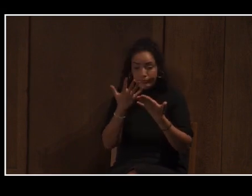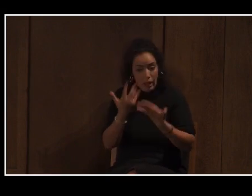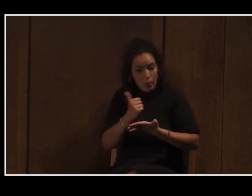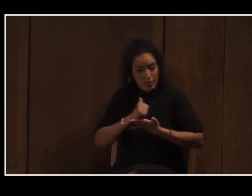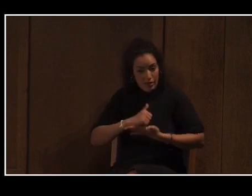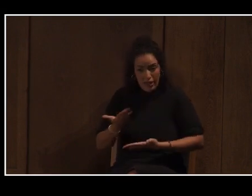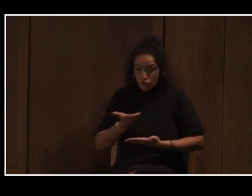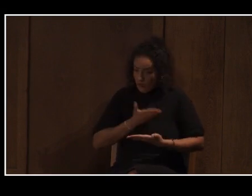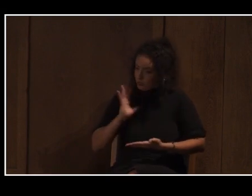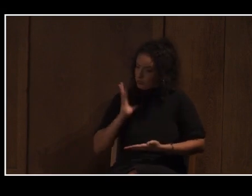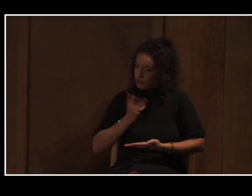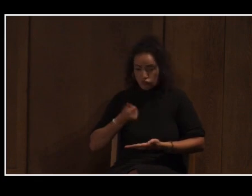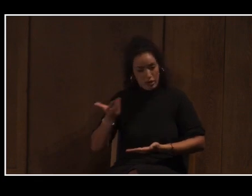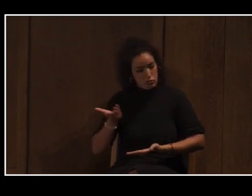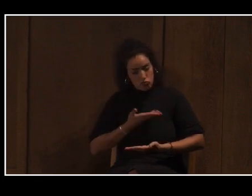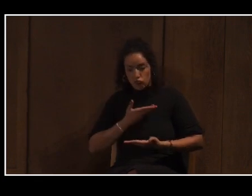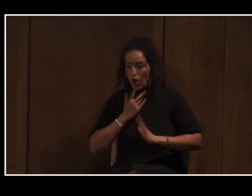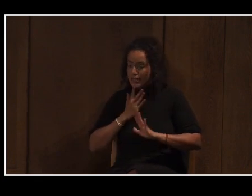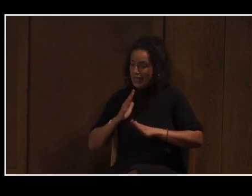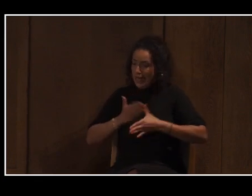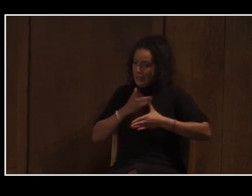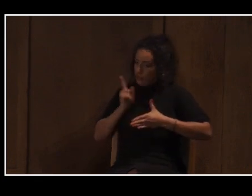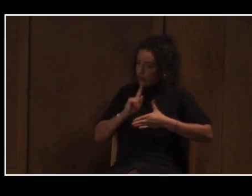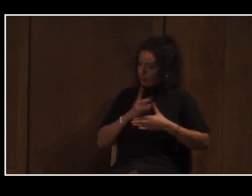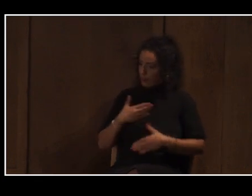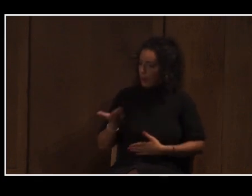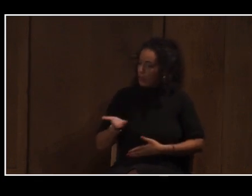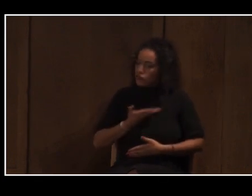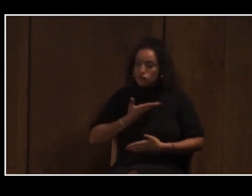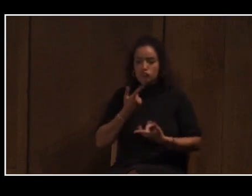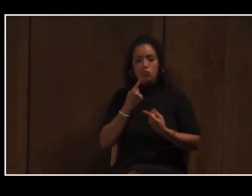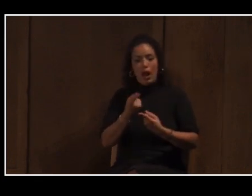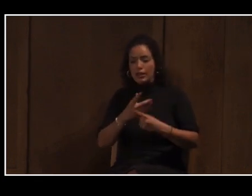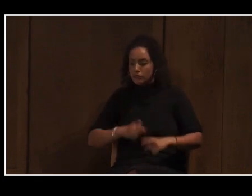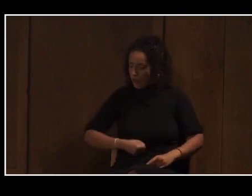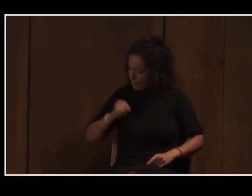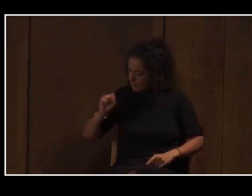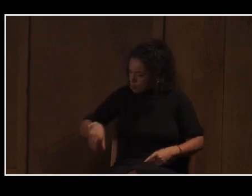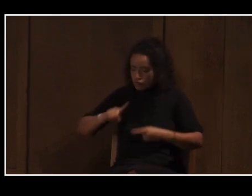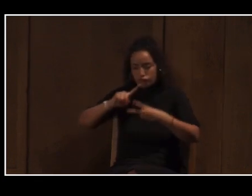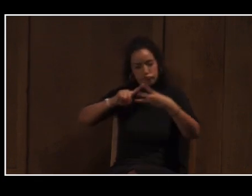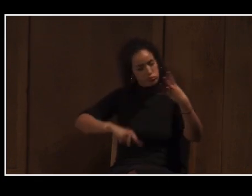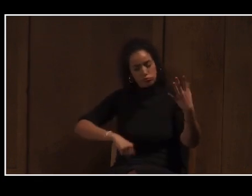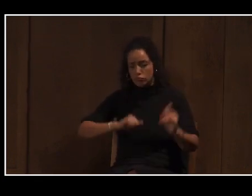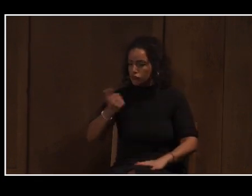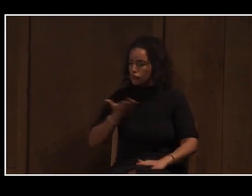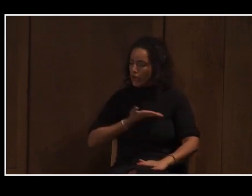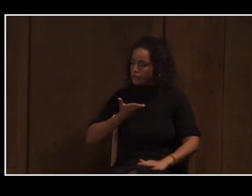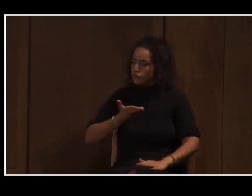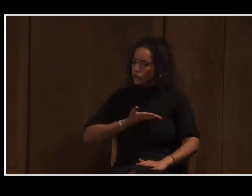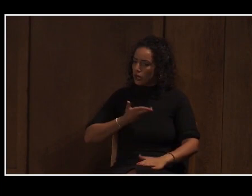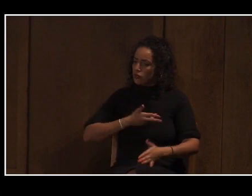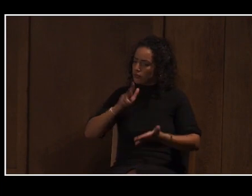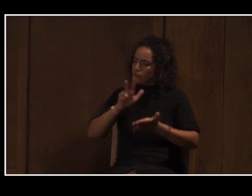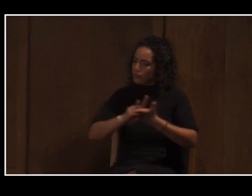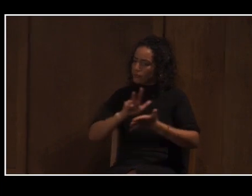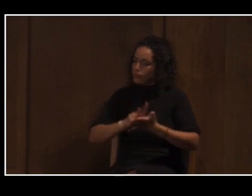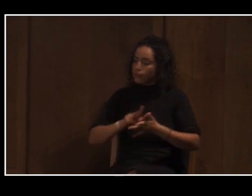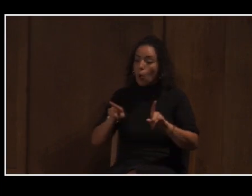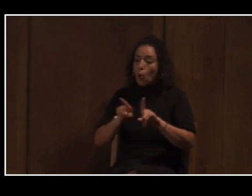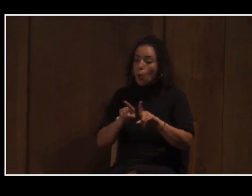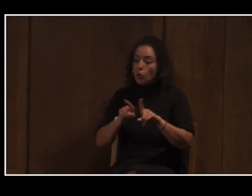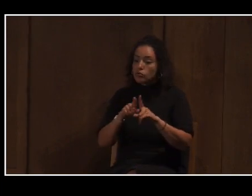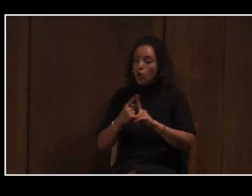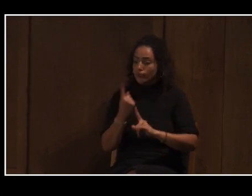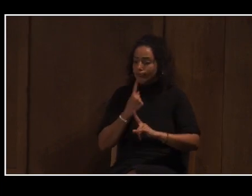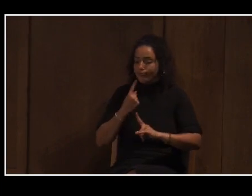rights, transsexual rights, indigenous rights, right as a mobility, abortion, all sorts of things, euthanasia, just like all